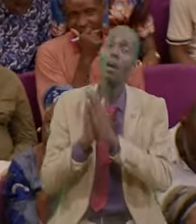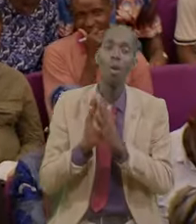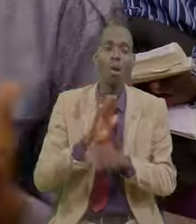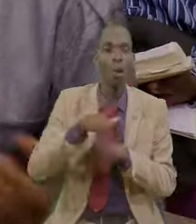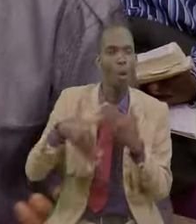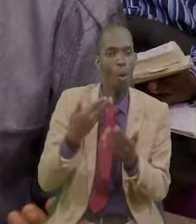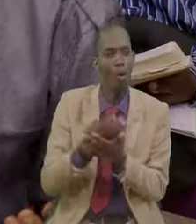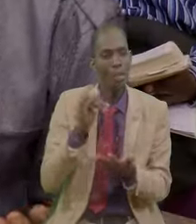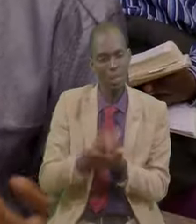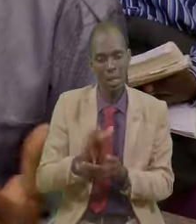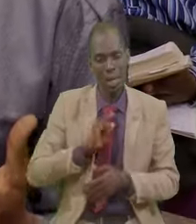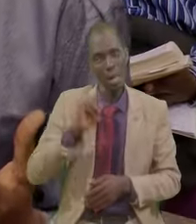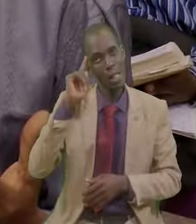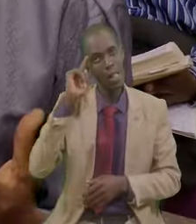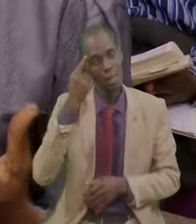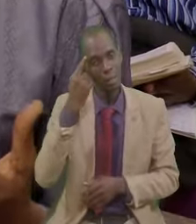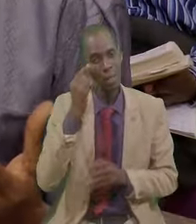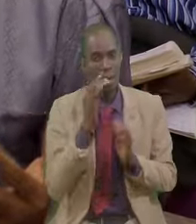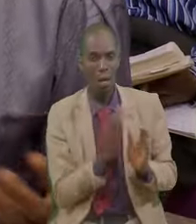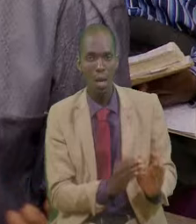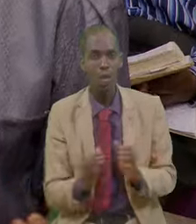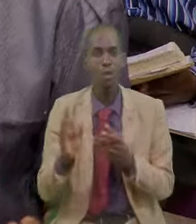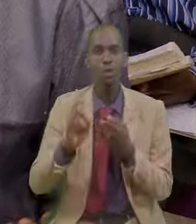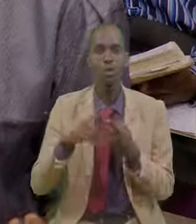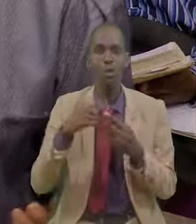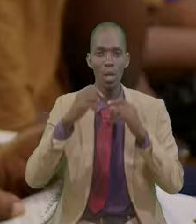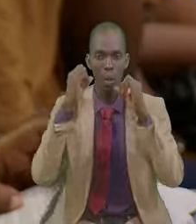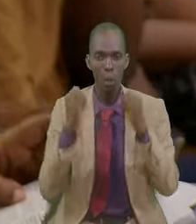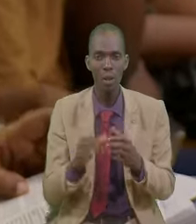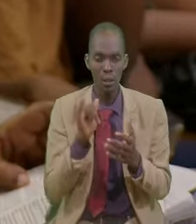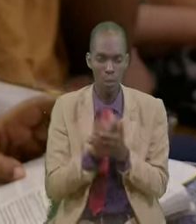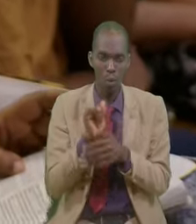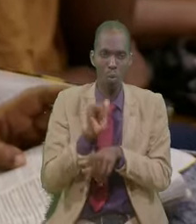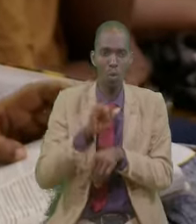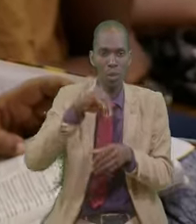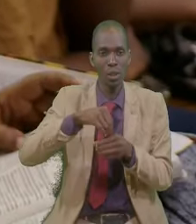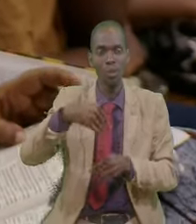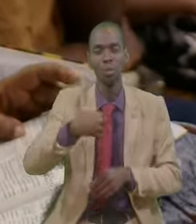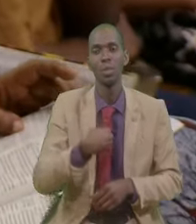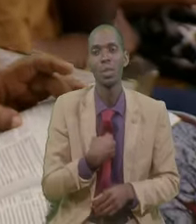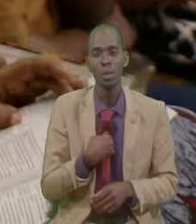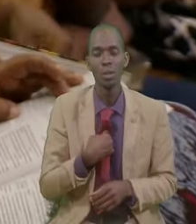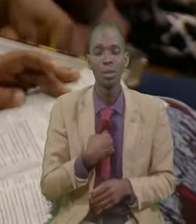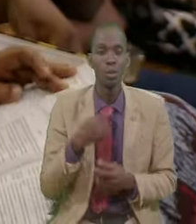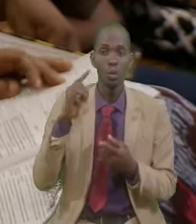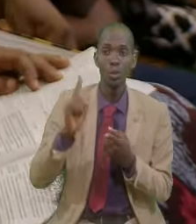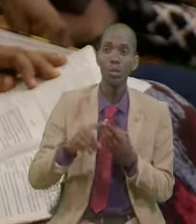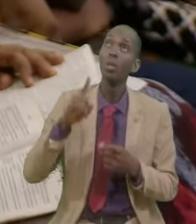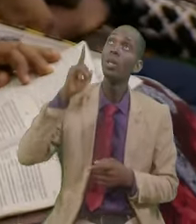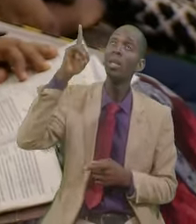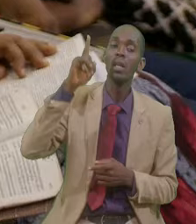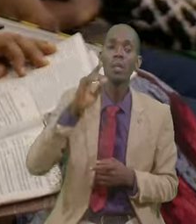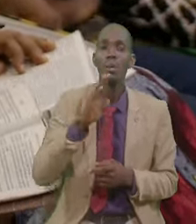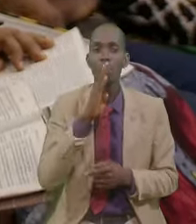I think, according to the power that worketh in me. Unto him be glory in